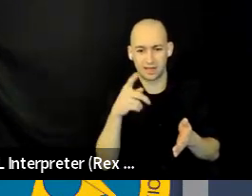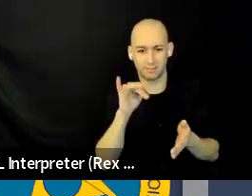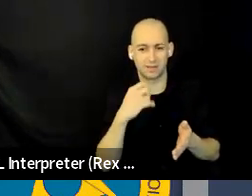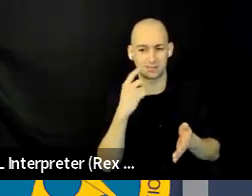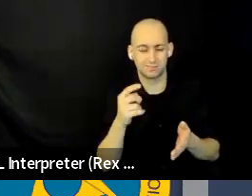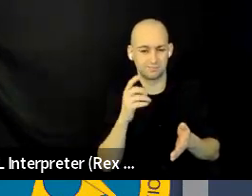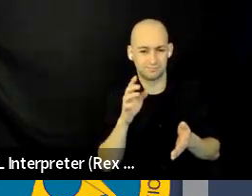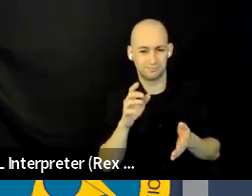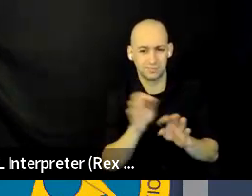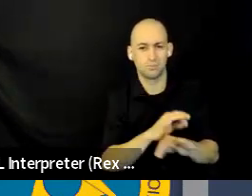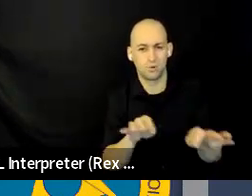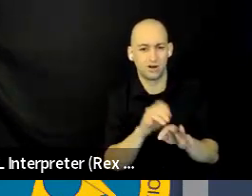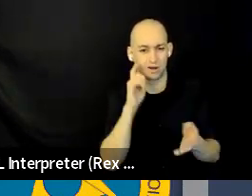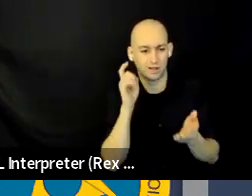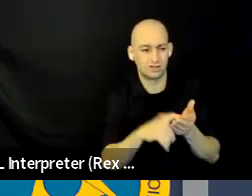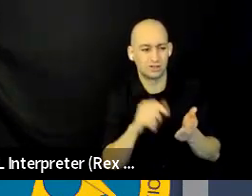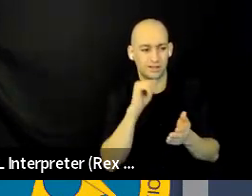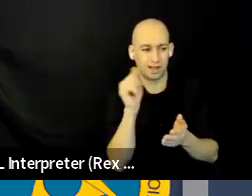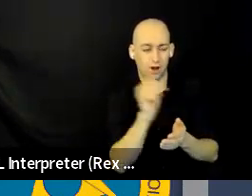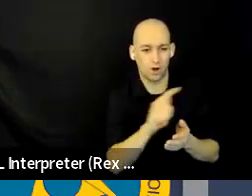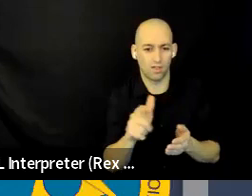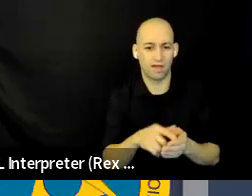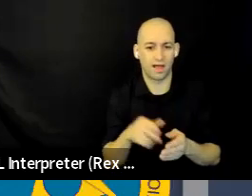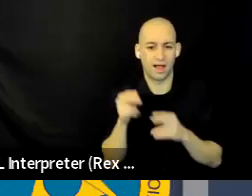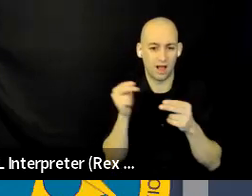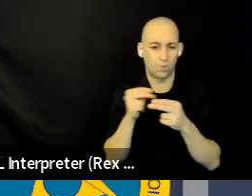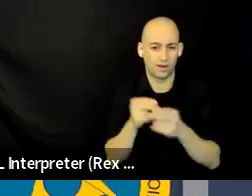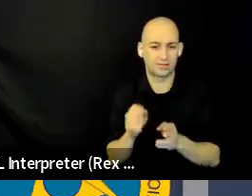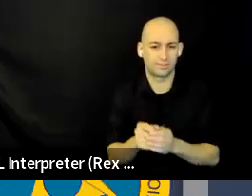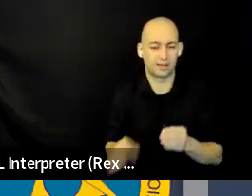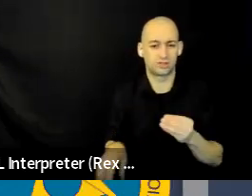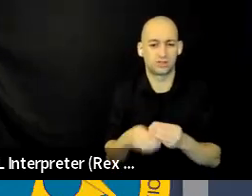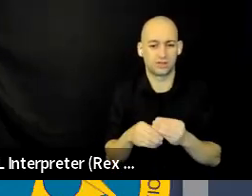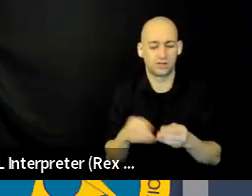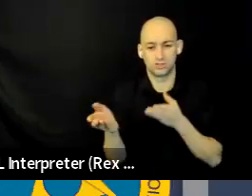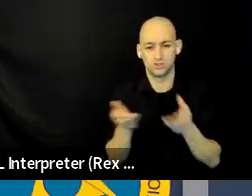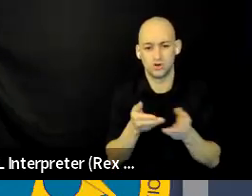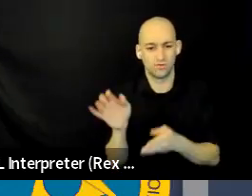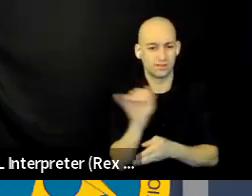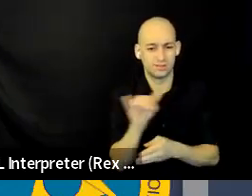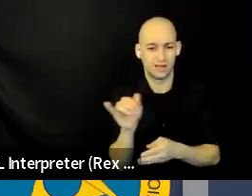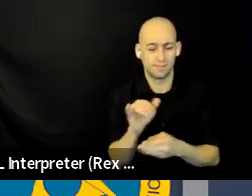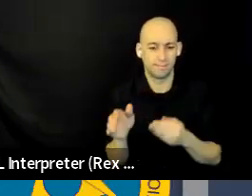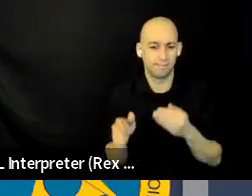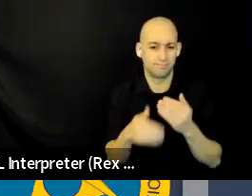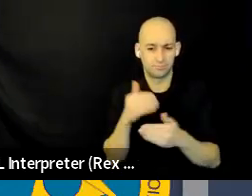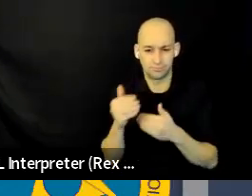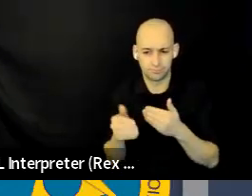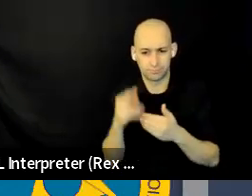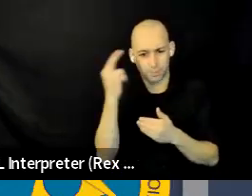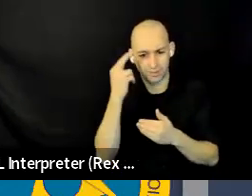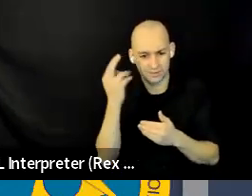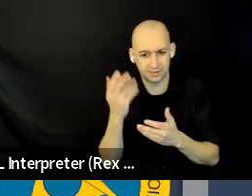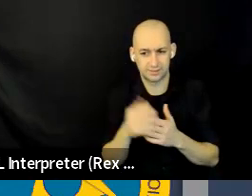not all highway expansion projects serve the same purpose or have the same results. There isn't a one-size-fits-all approach to this